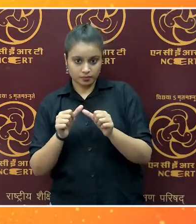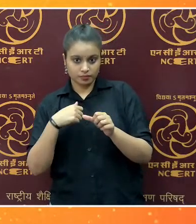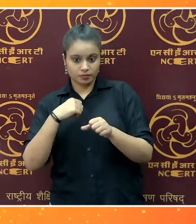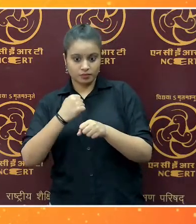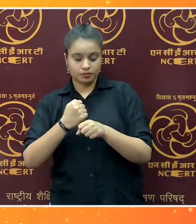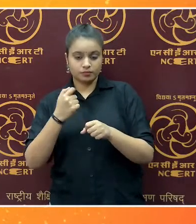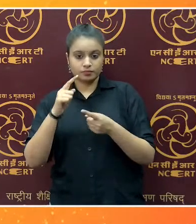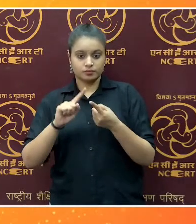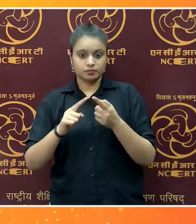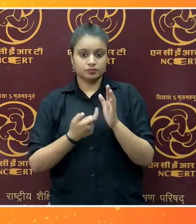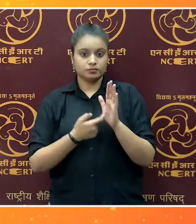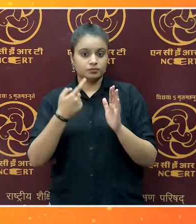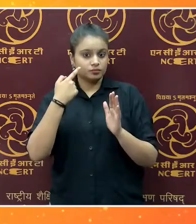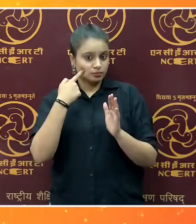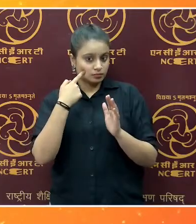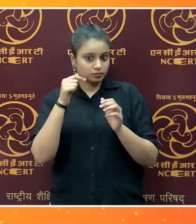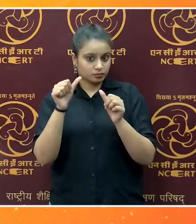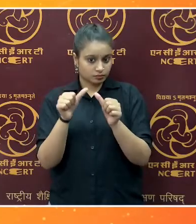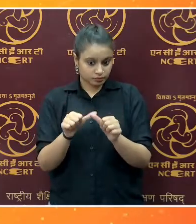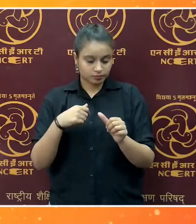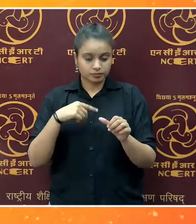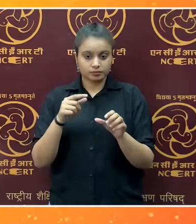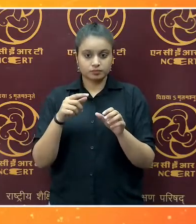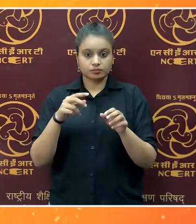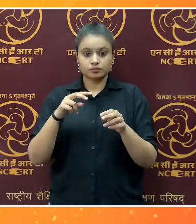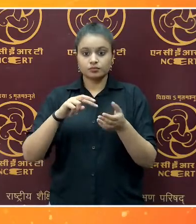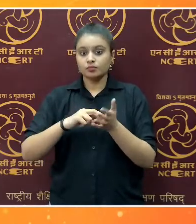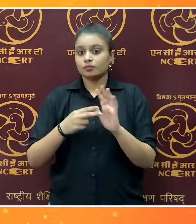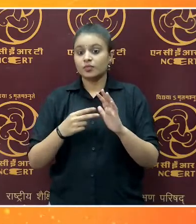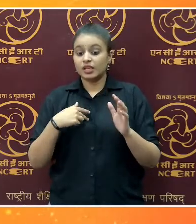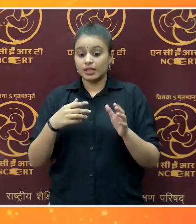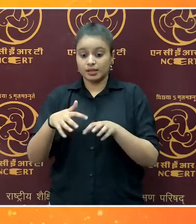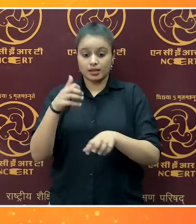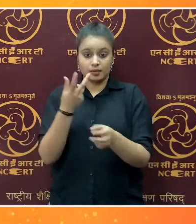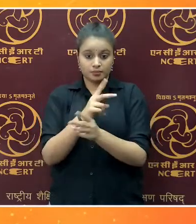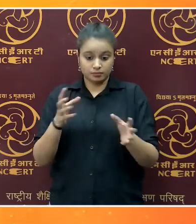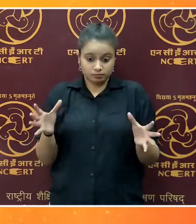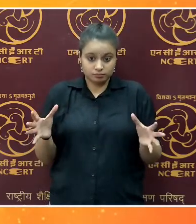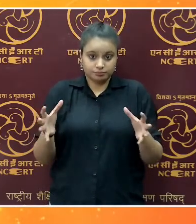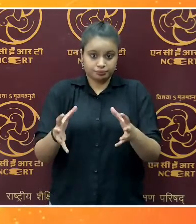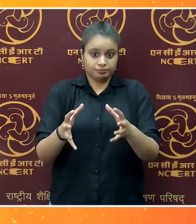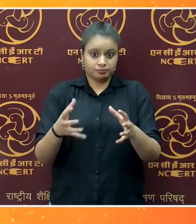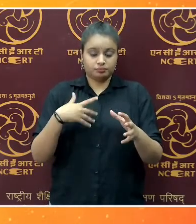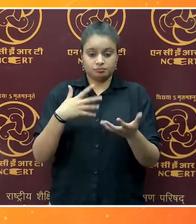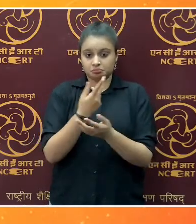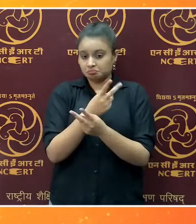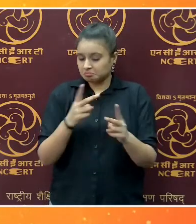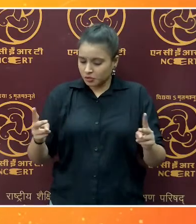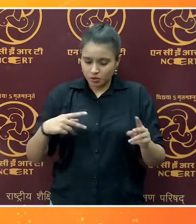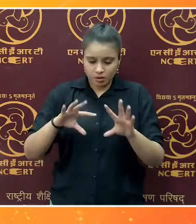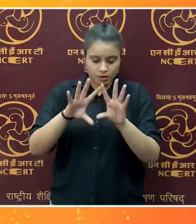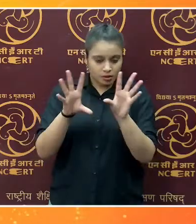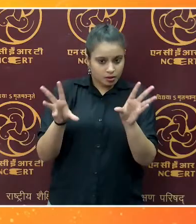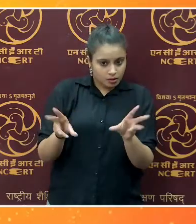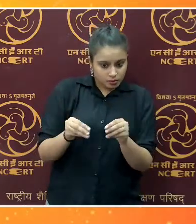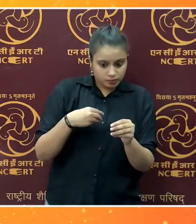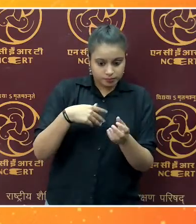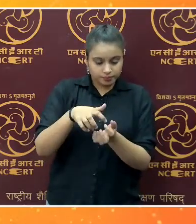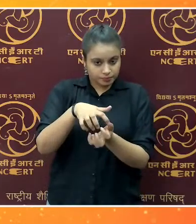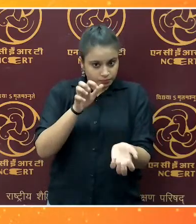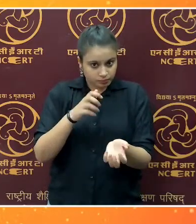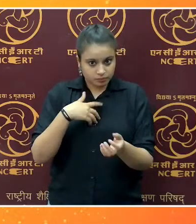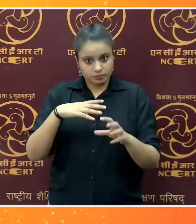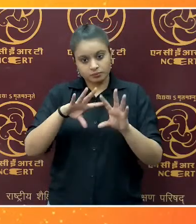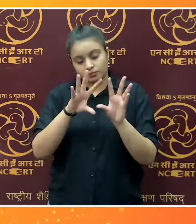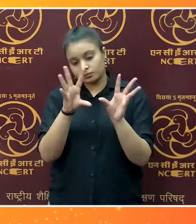M-E-N-A-G-E-R-I-E, it's a French word which means a collection of animals. So he had zebras, buffaloes, alligators,